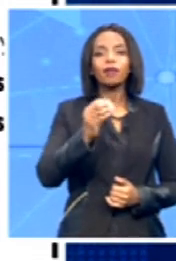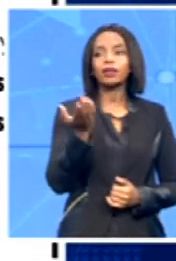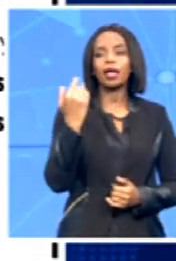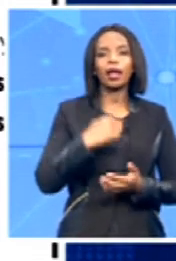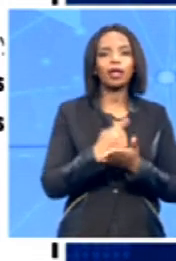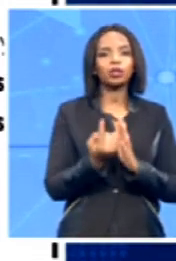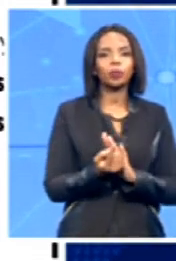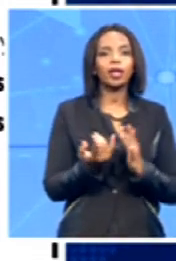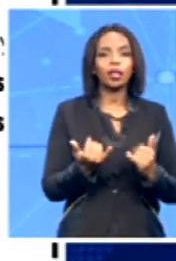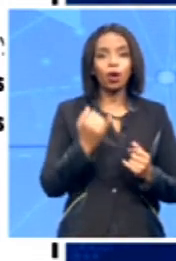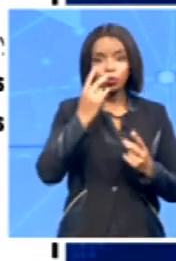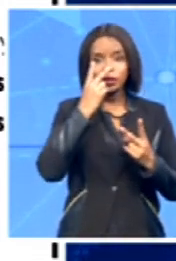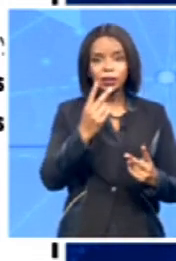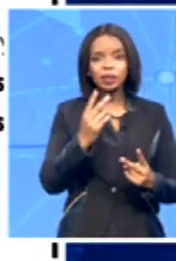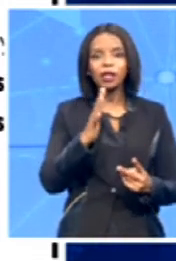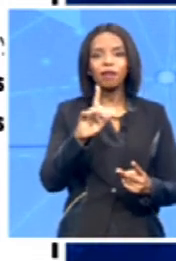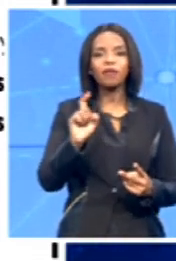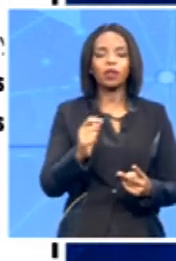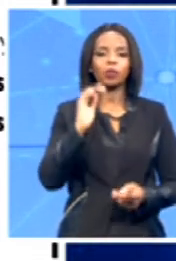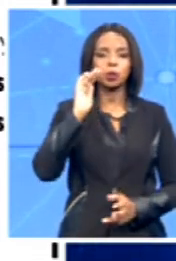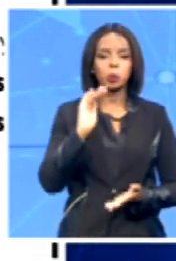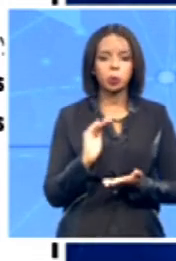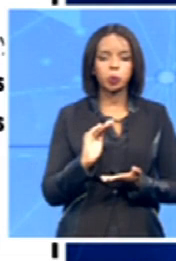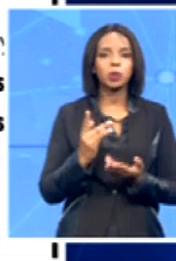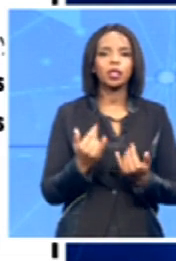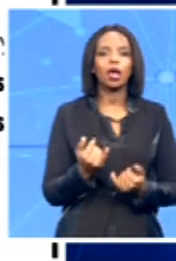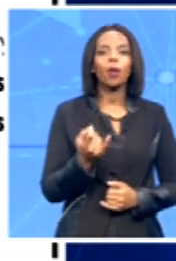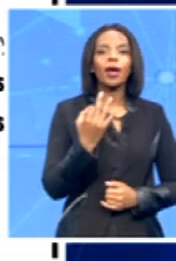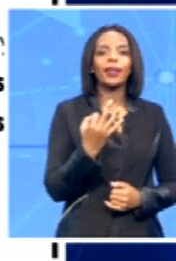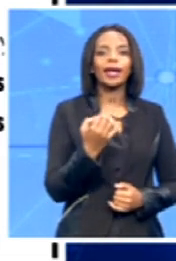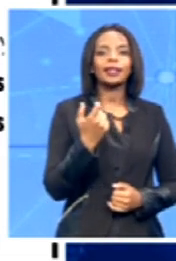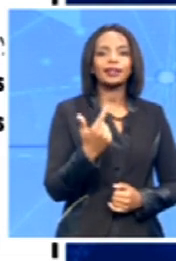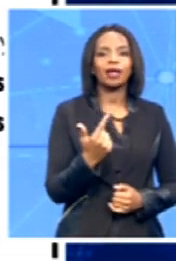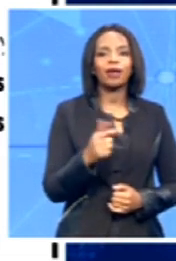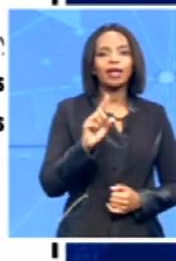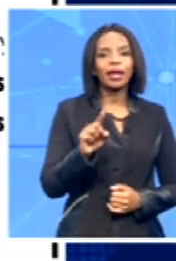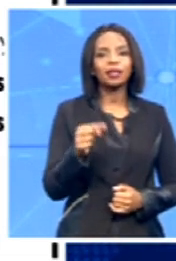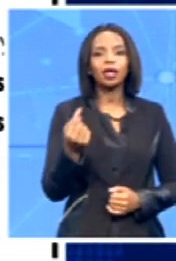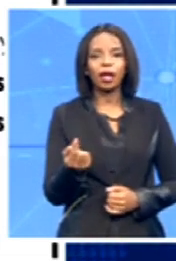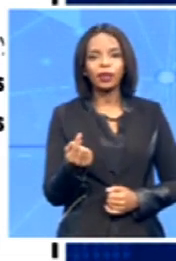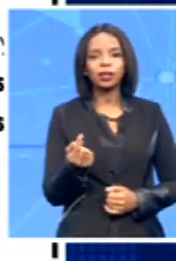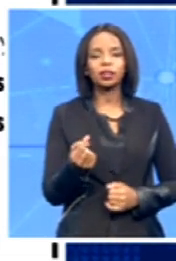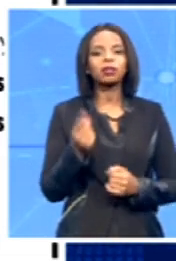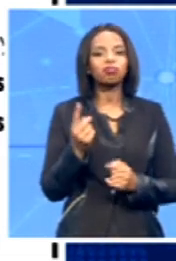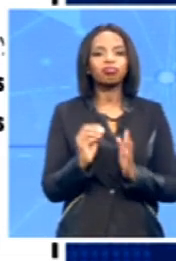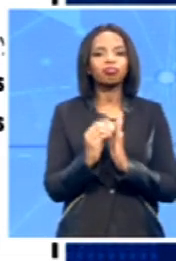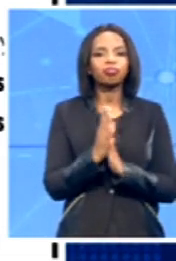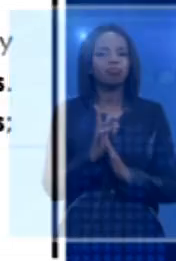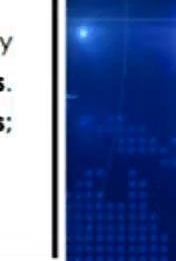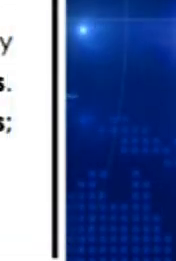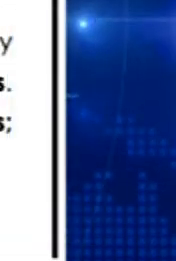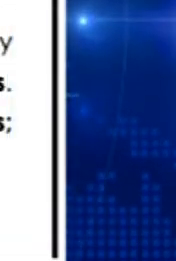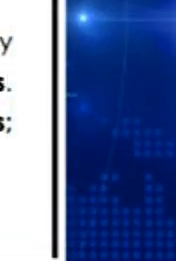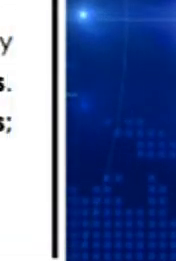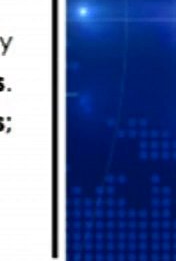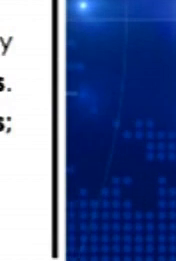Mrs. Bay Hospital at 37, and the others are much less. The Mass Fatality Center has been closed, and as there's no need to open it because, as